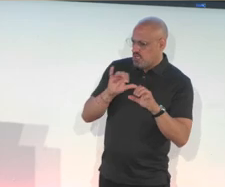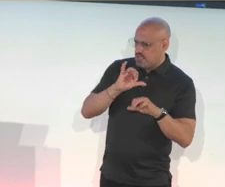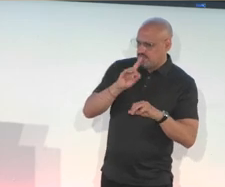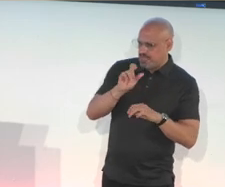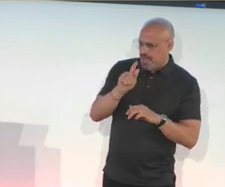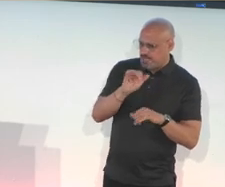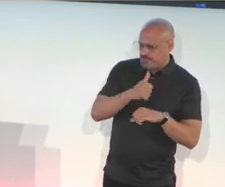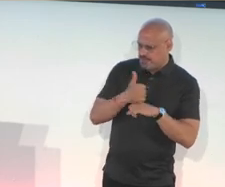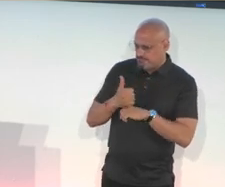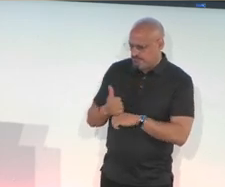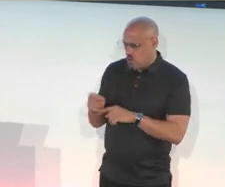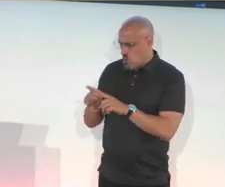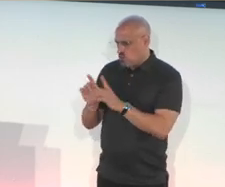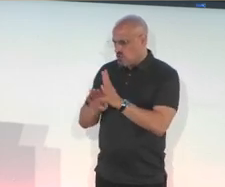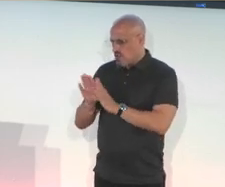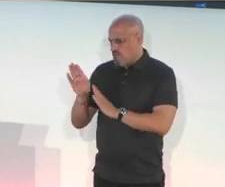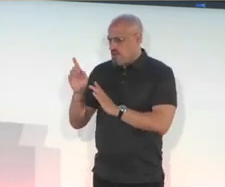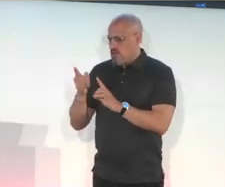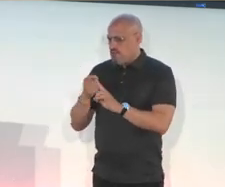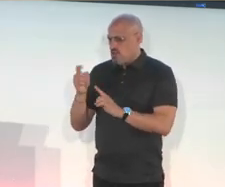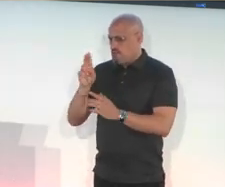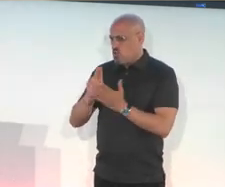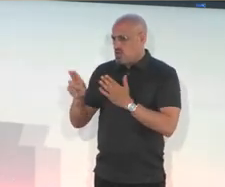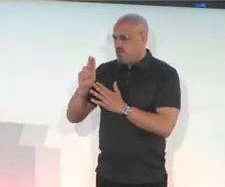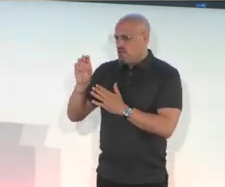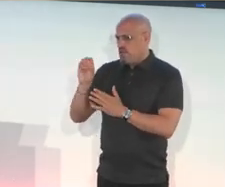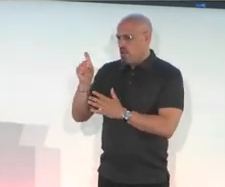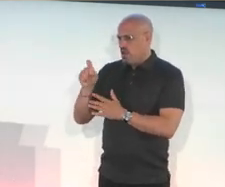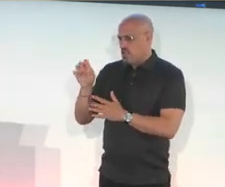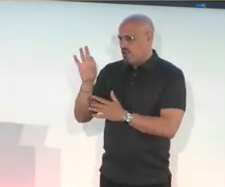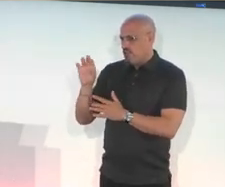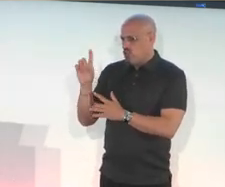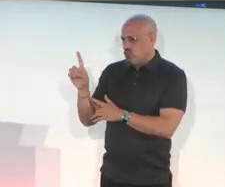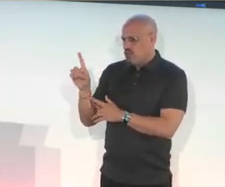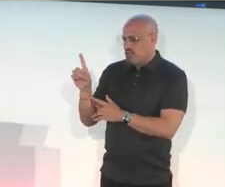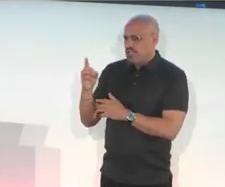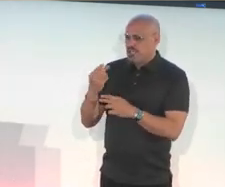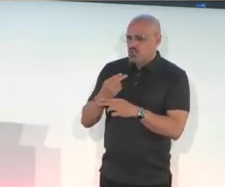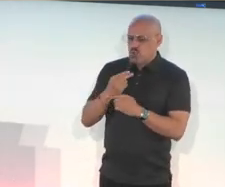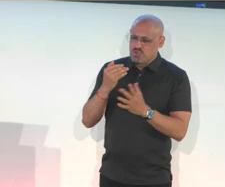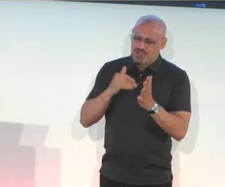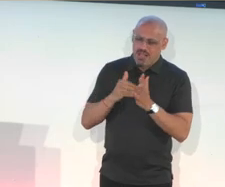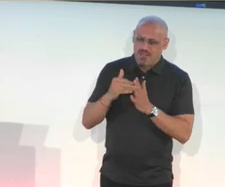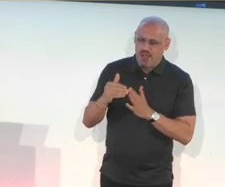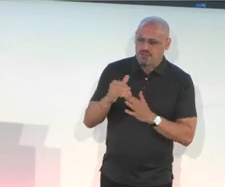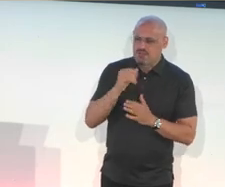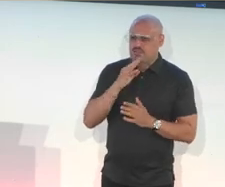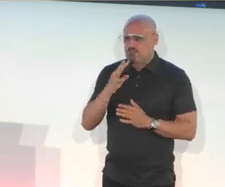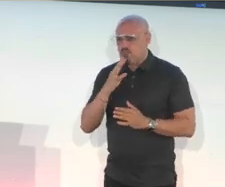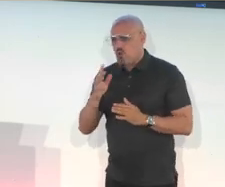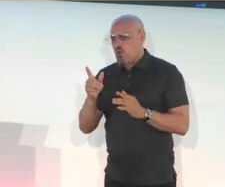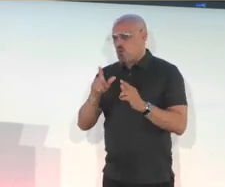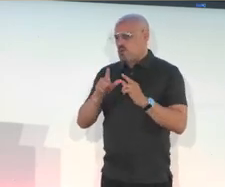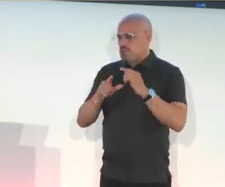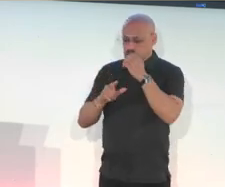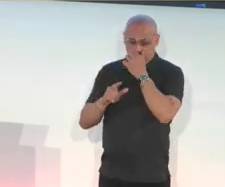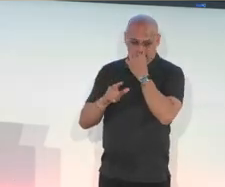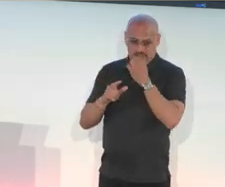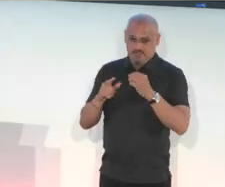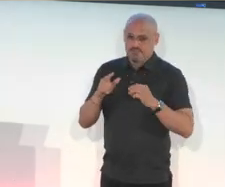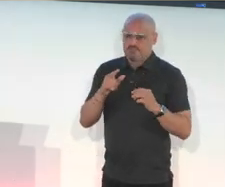also developed by University of Oxford, and uses thousands of spoken sentences from TED and TEDx